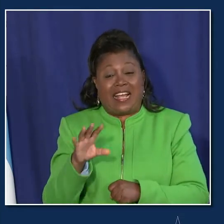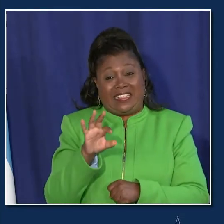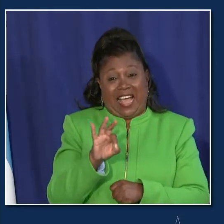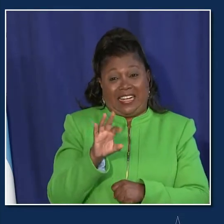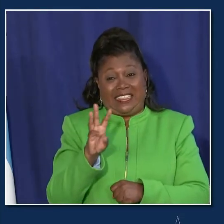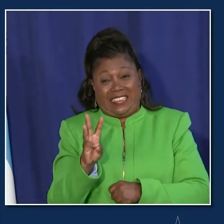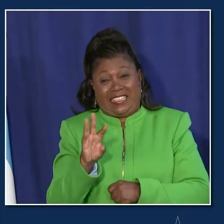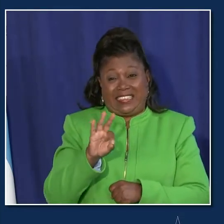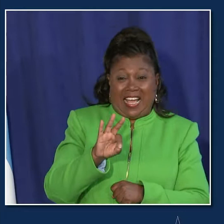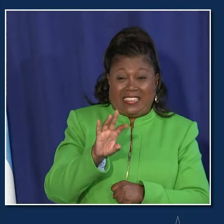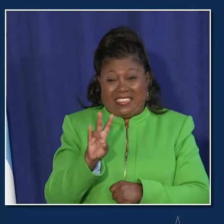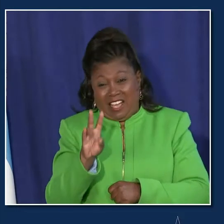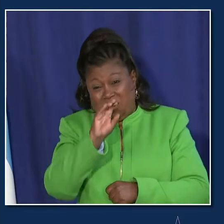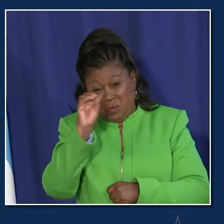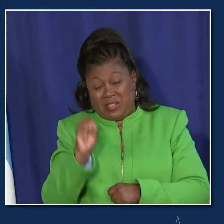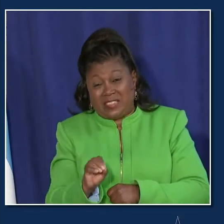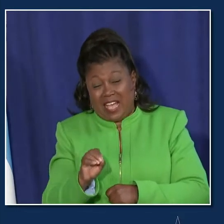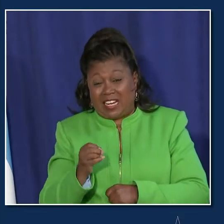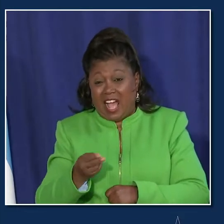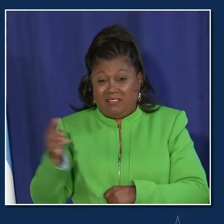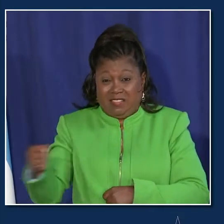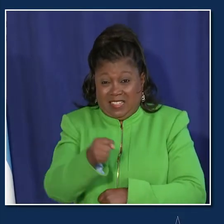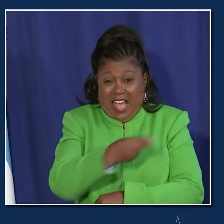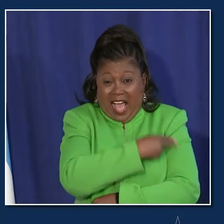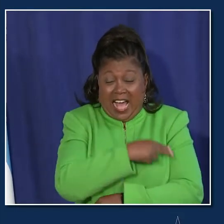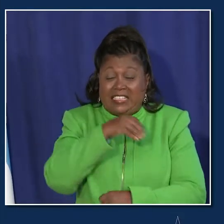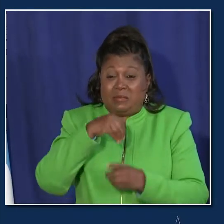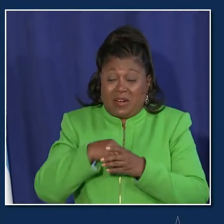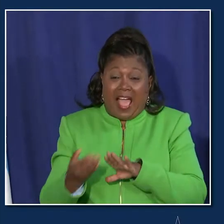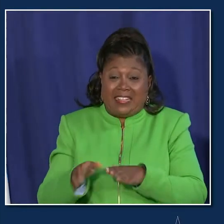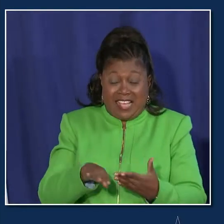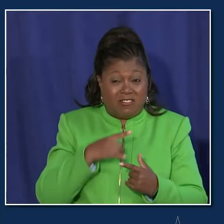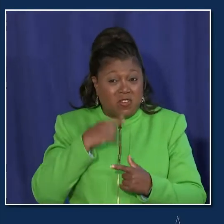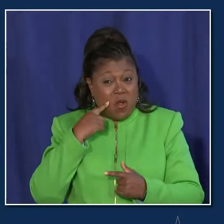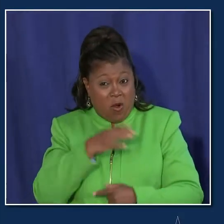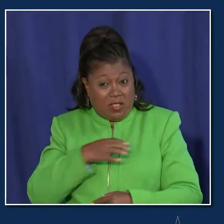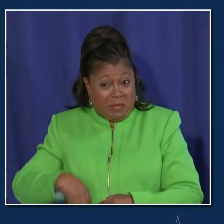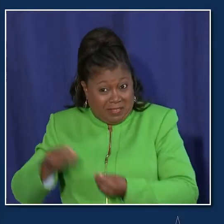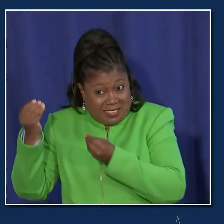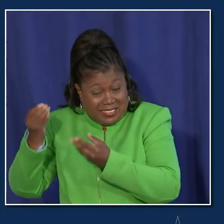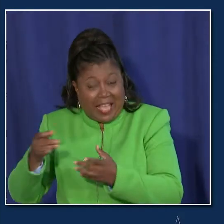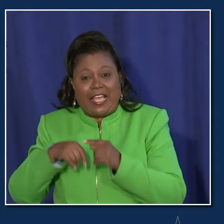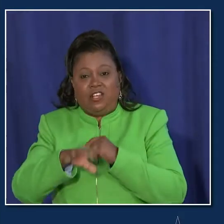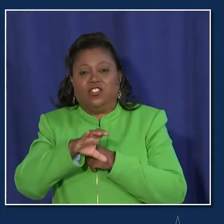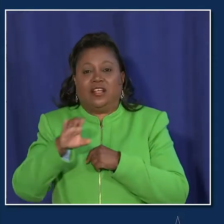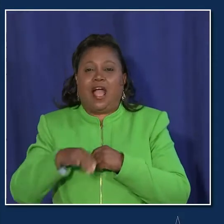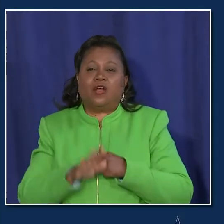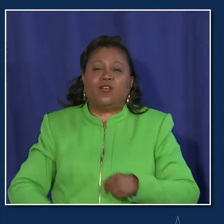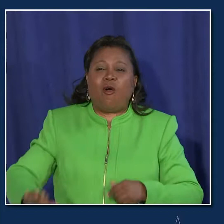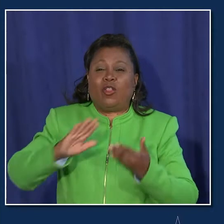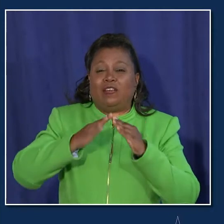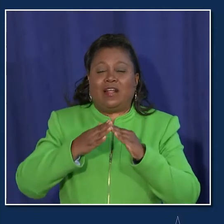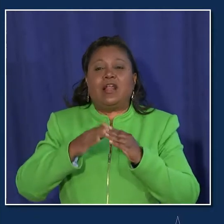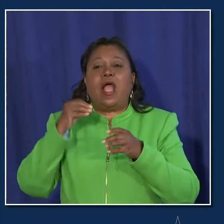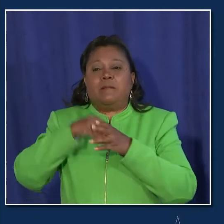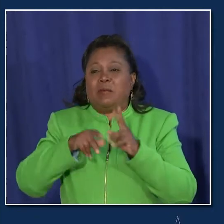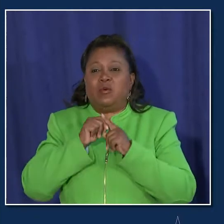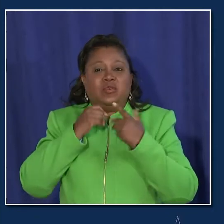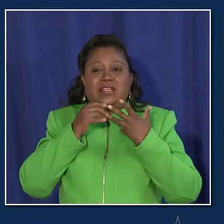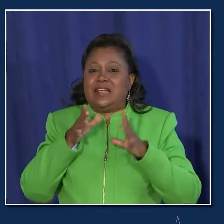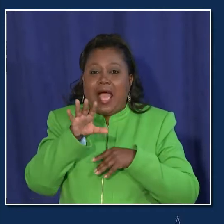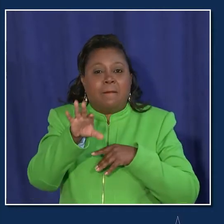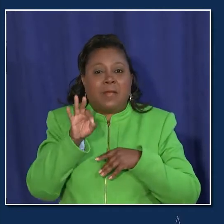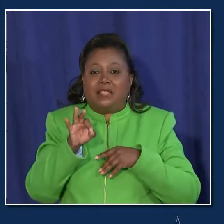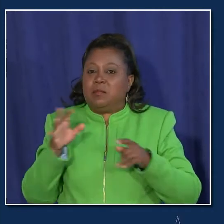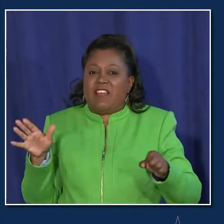96 to 97% of the hospitalizations and deaths, as you heard the mayor say, in Chicago and across the country are in people who did not choose